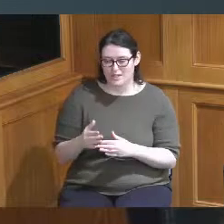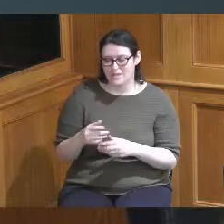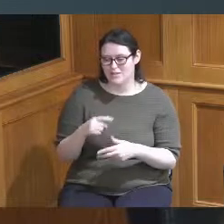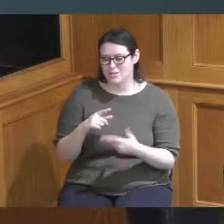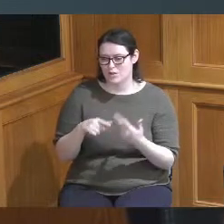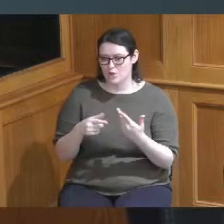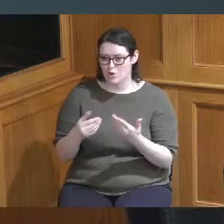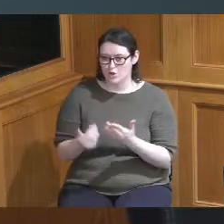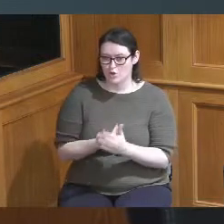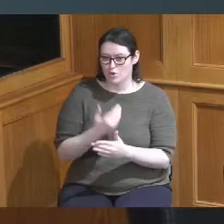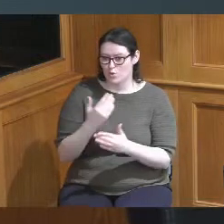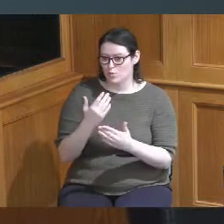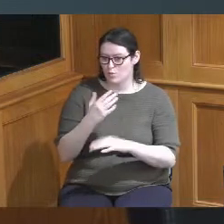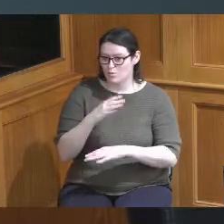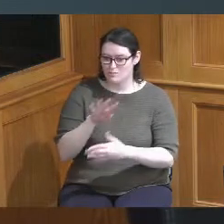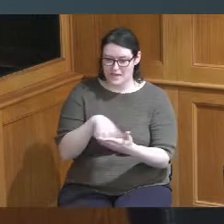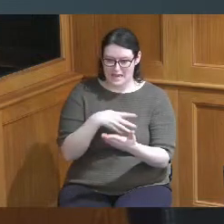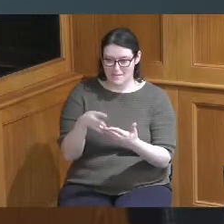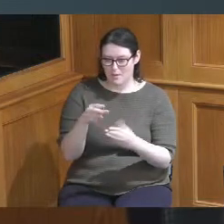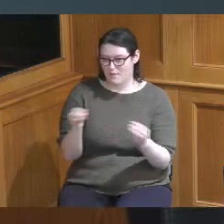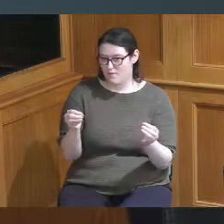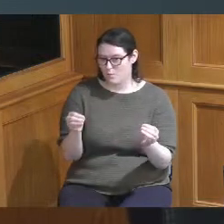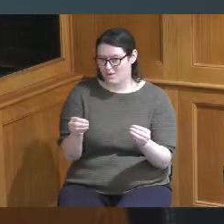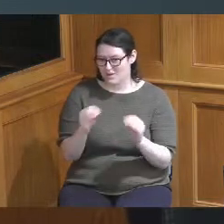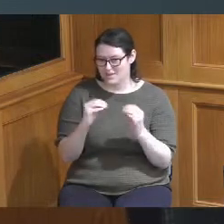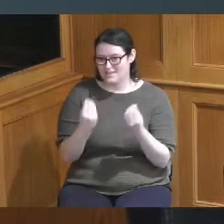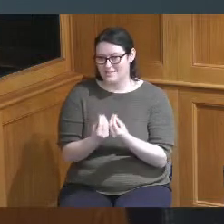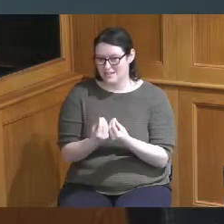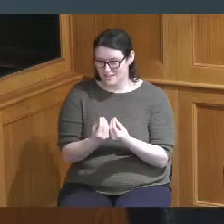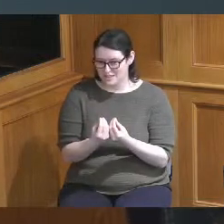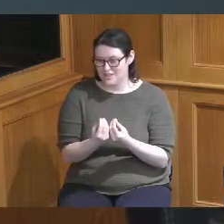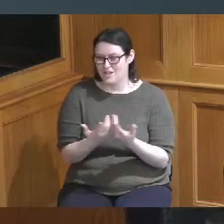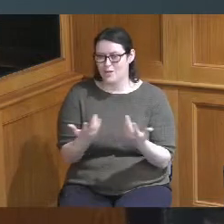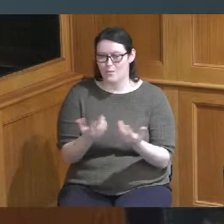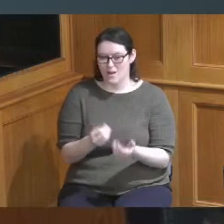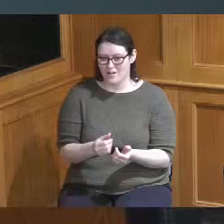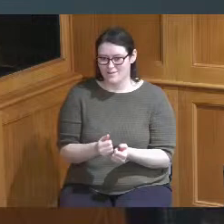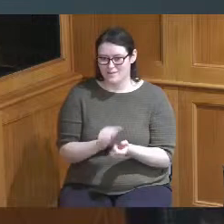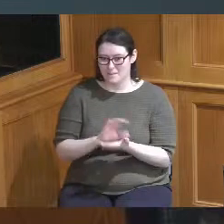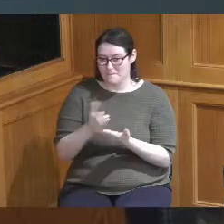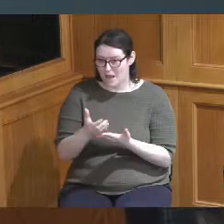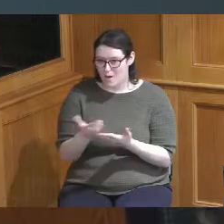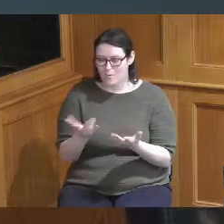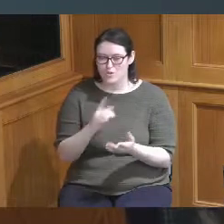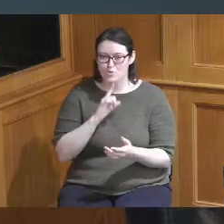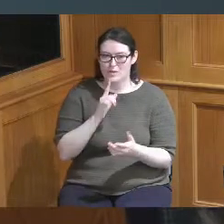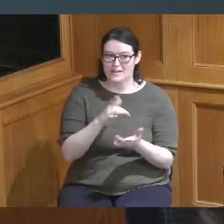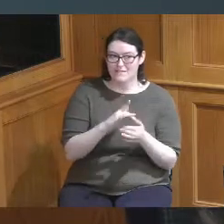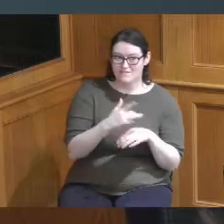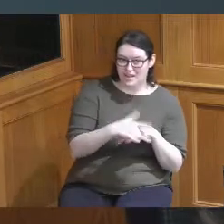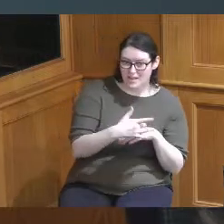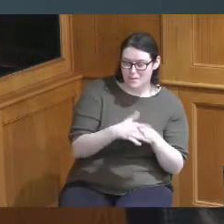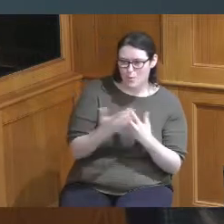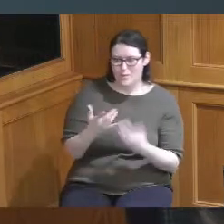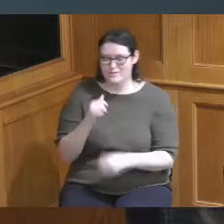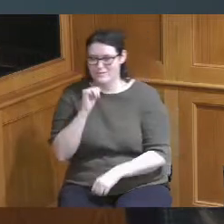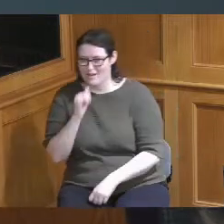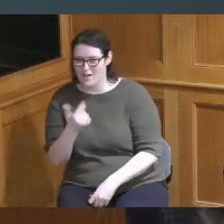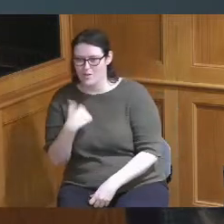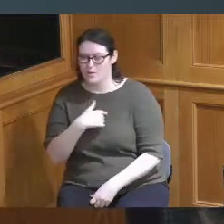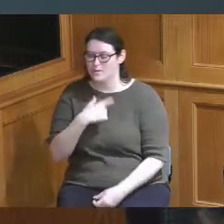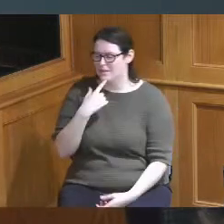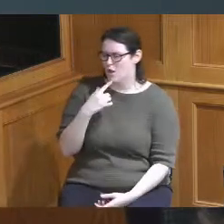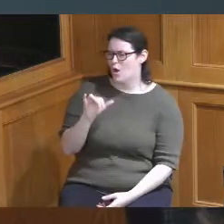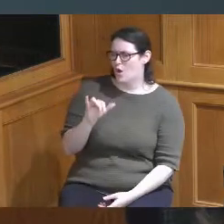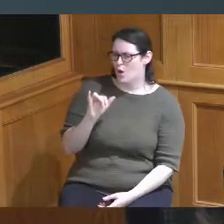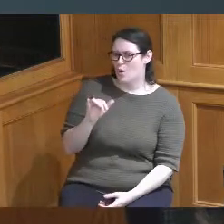new table of organization spots, what's the amount, what's really available and what's not available. Because on one hand, we say, oh, we broke,